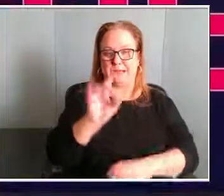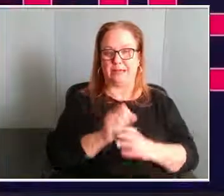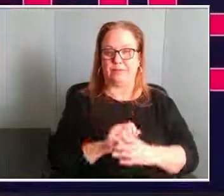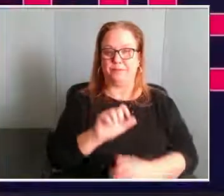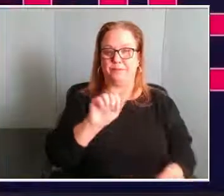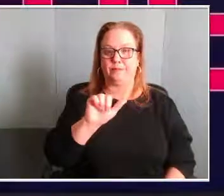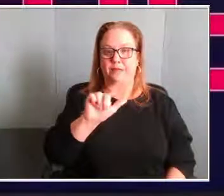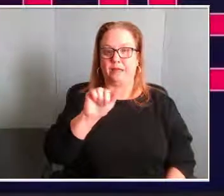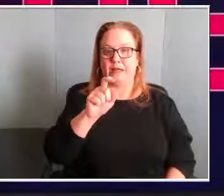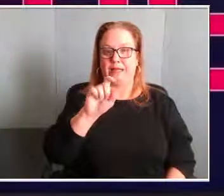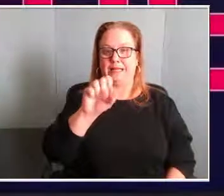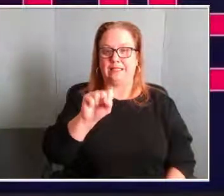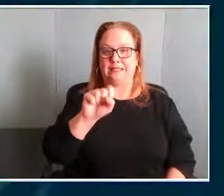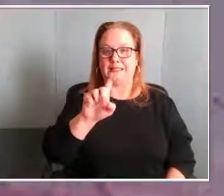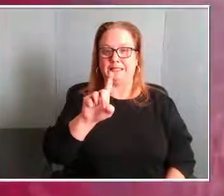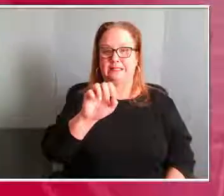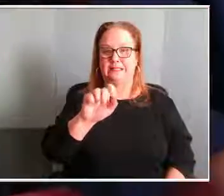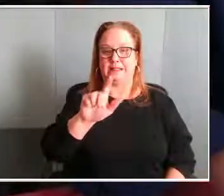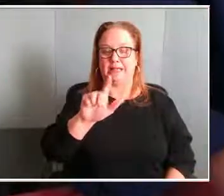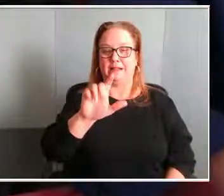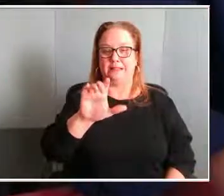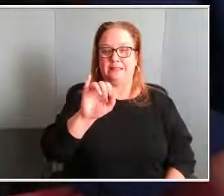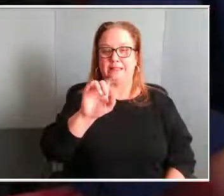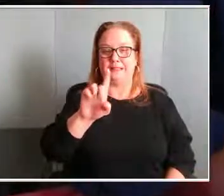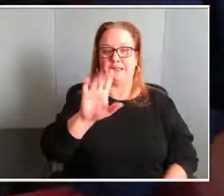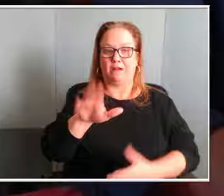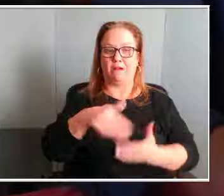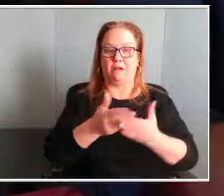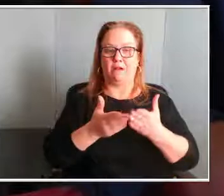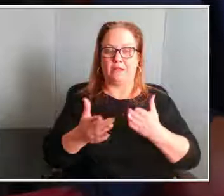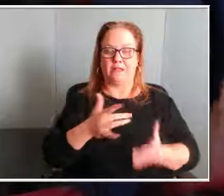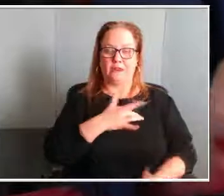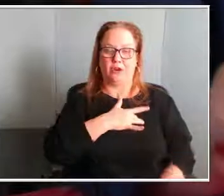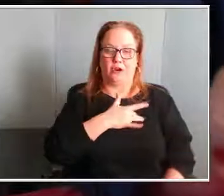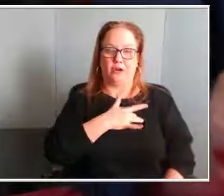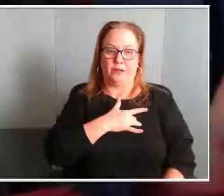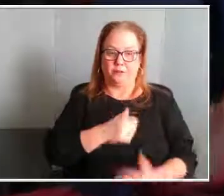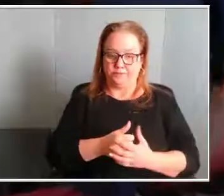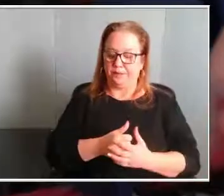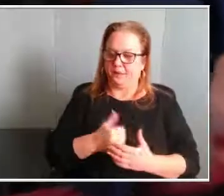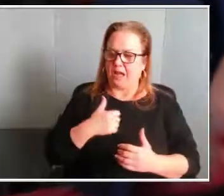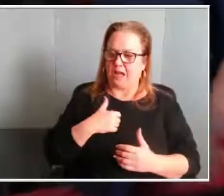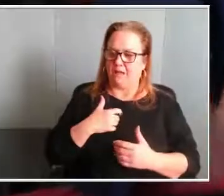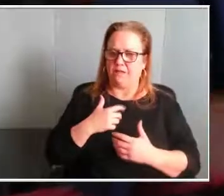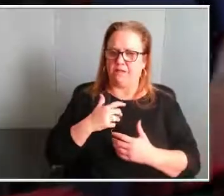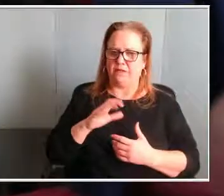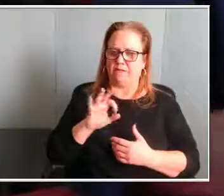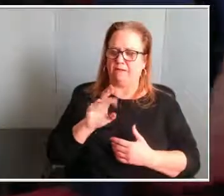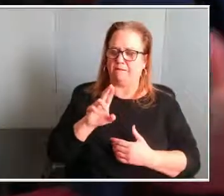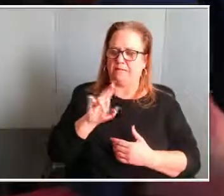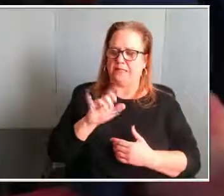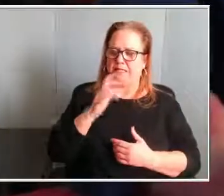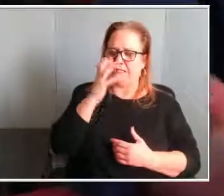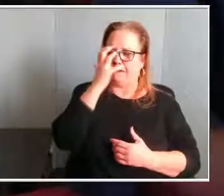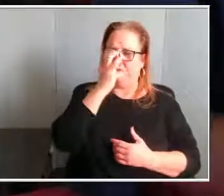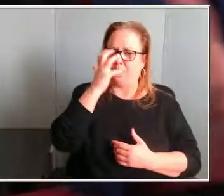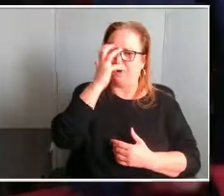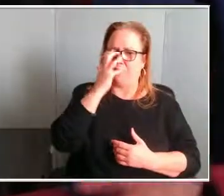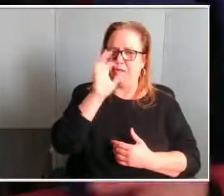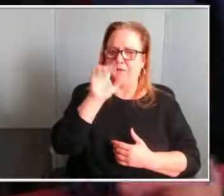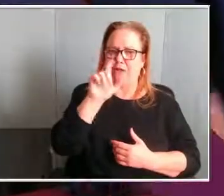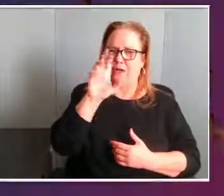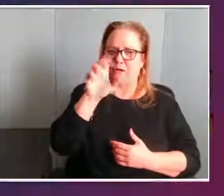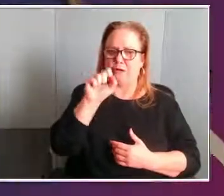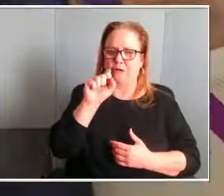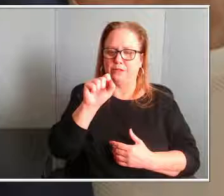Del Cid on the next All Things Heart. And I had little fuzzies or floaters. I don't know if there's a medical name for it, but